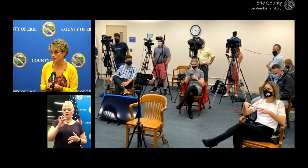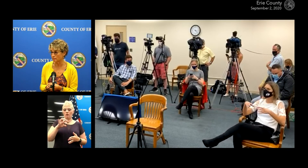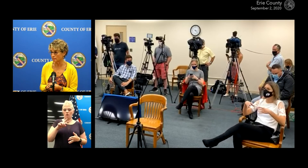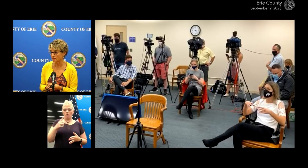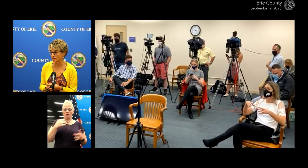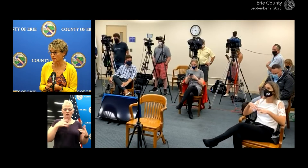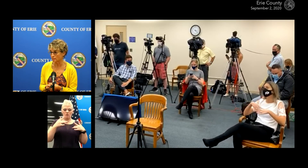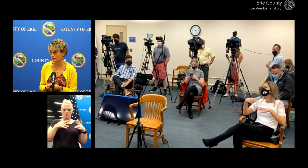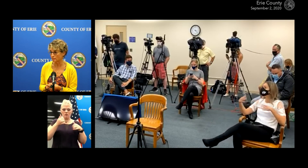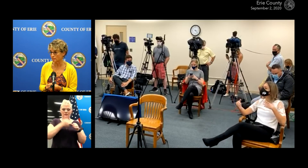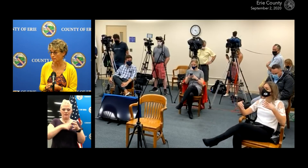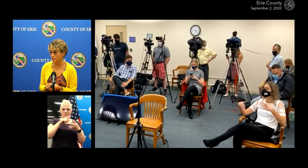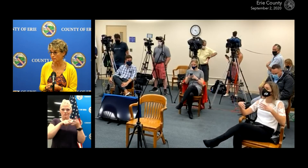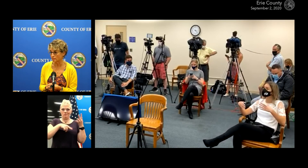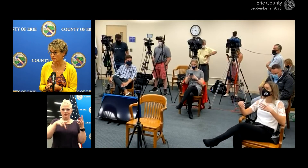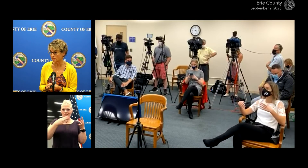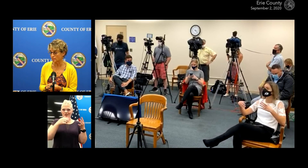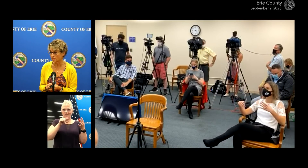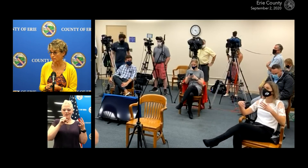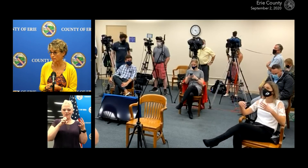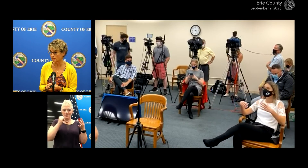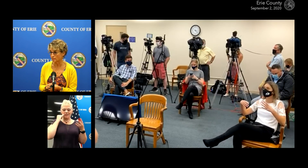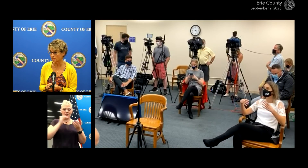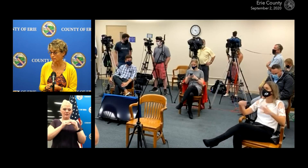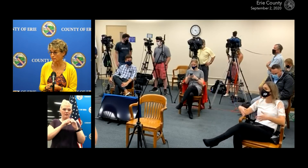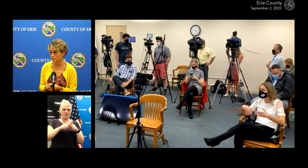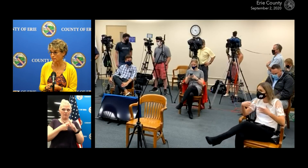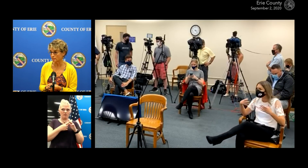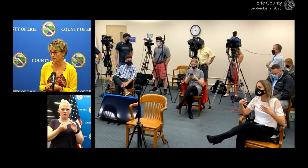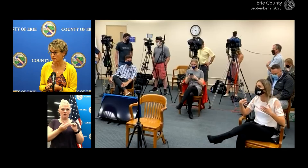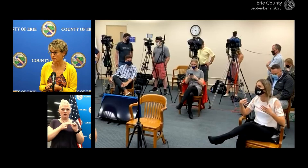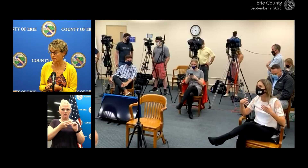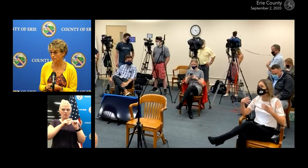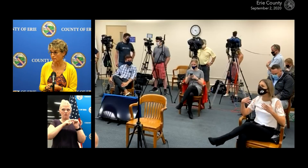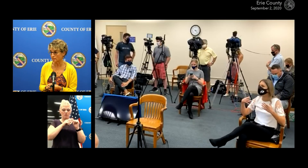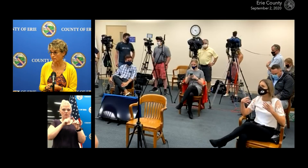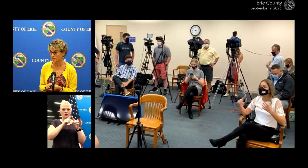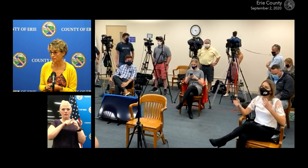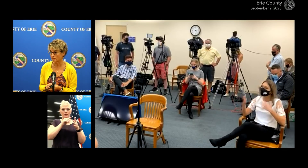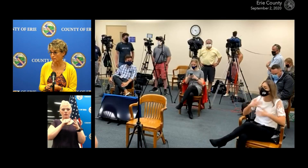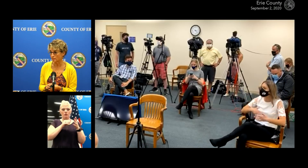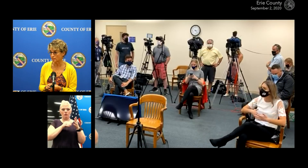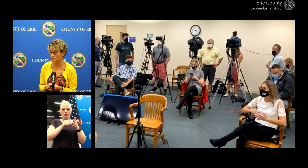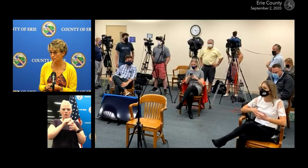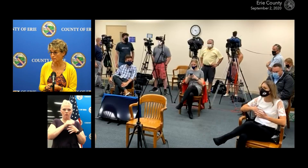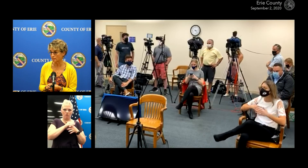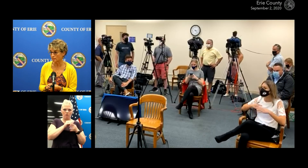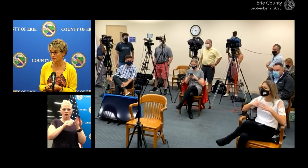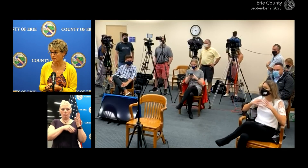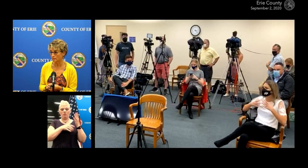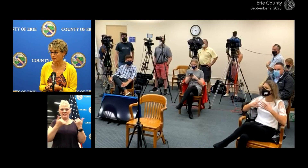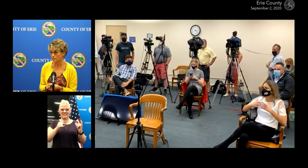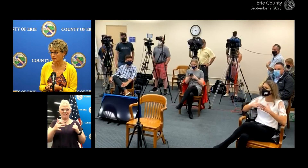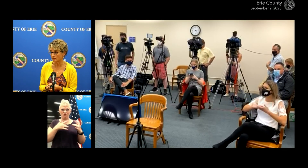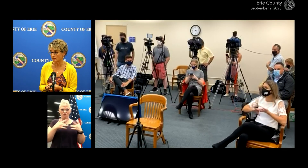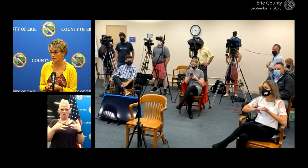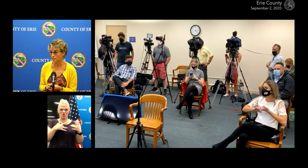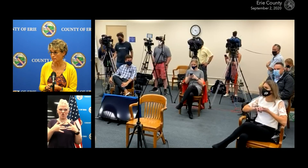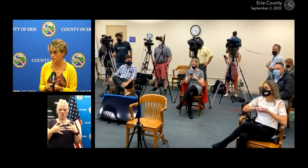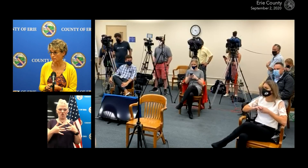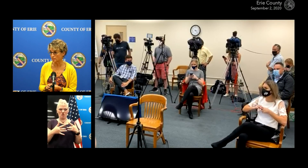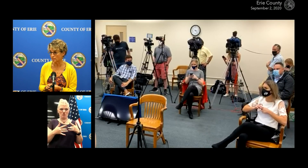we got to each phase, if our numbers started going back up, we would roll back a phase. Is there still concerns that